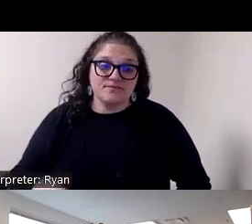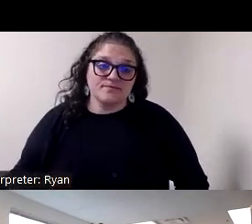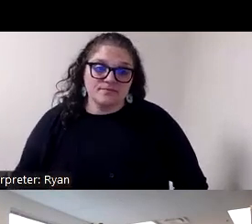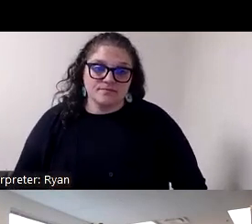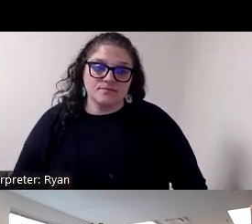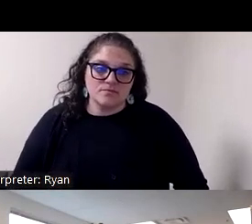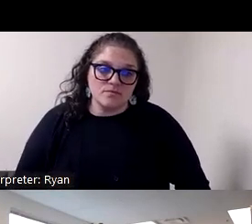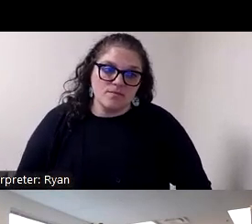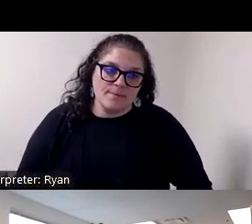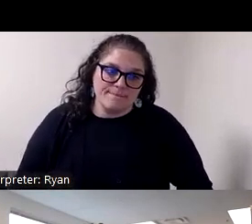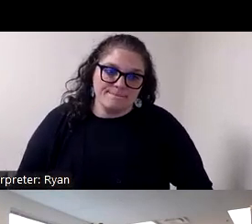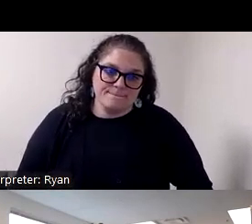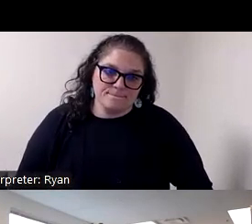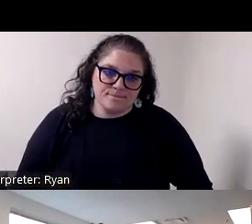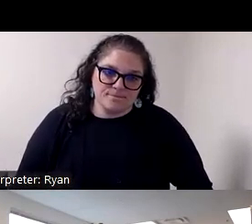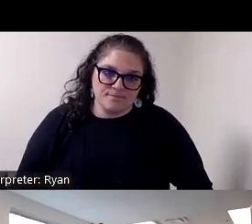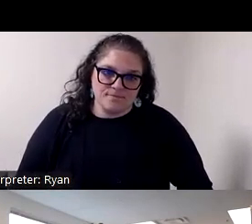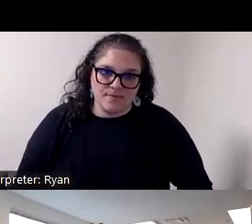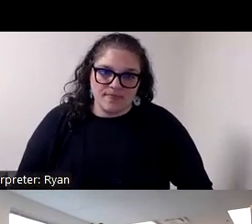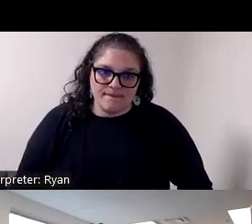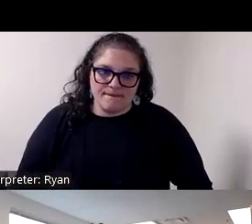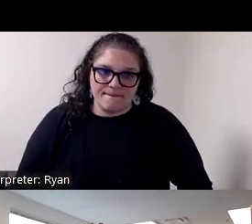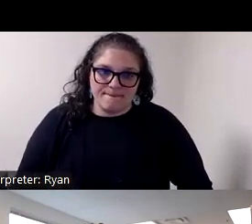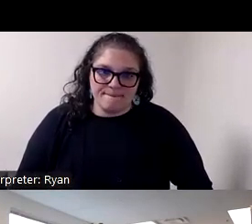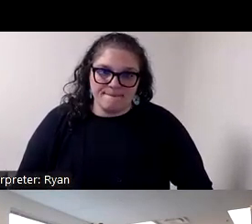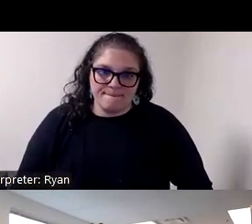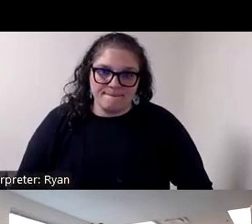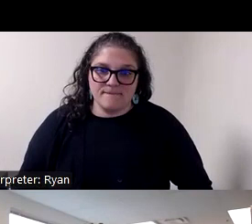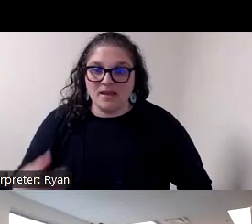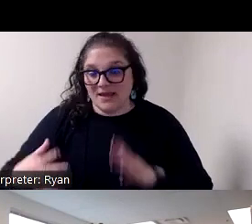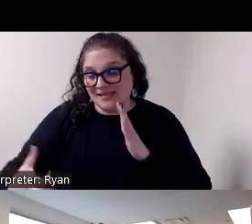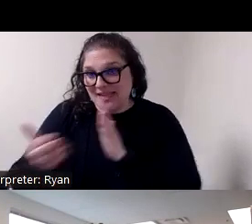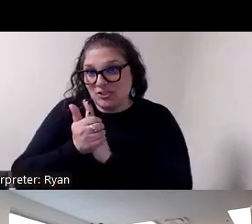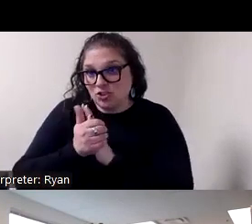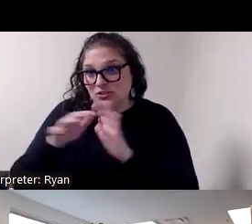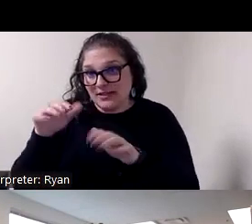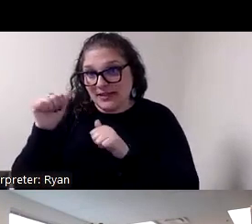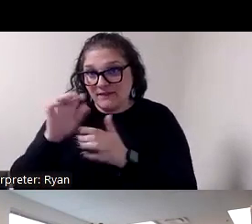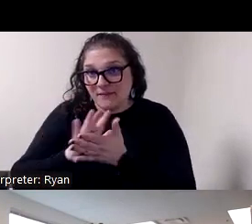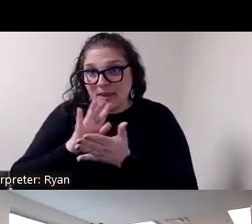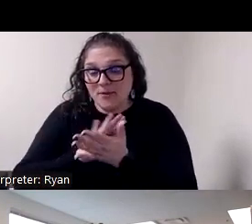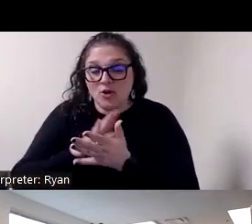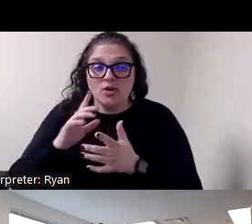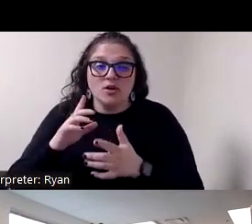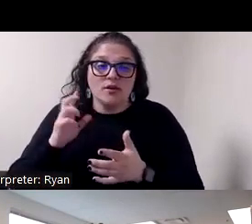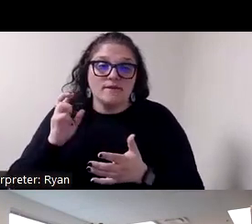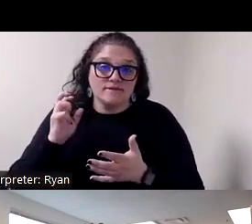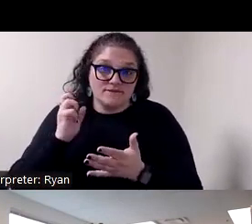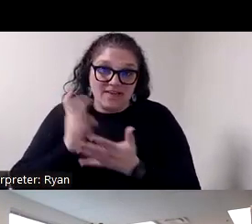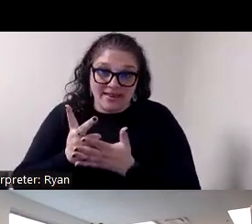And then got to make sure and attach, oops, sometimes that happens, attach that leave slip and validate